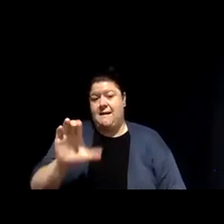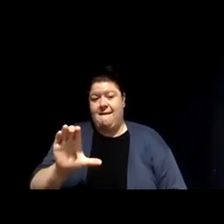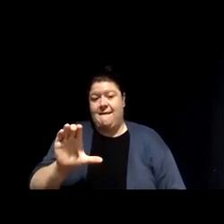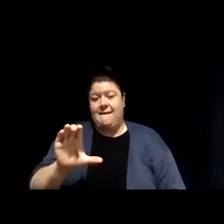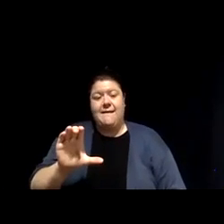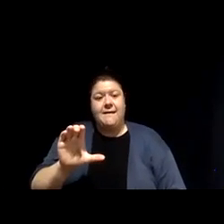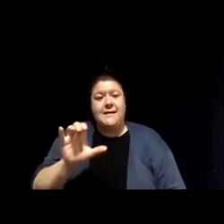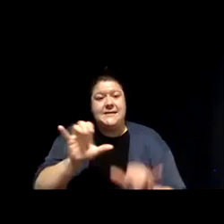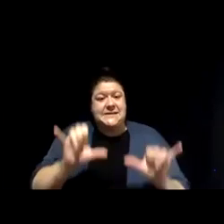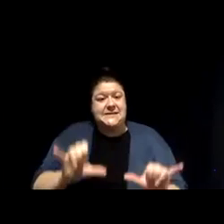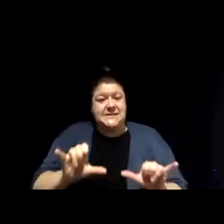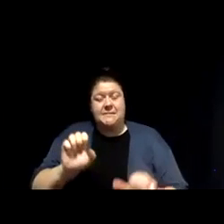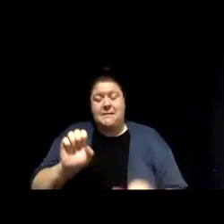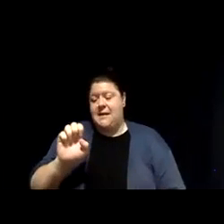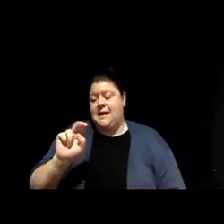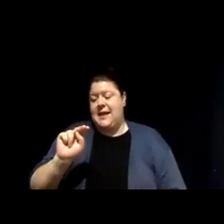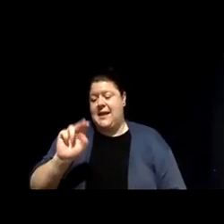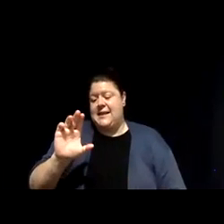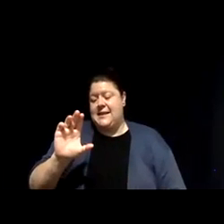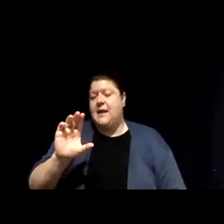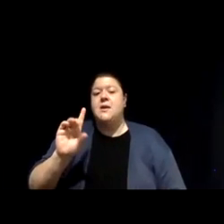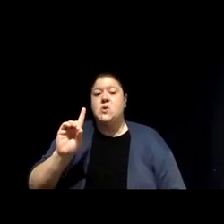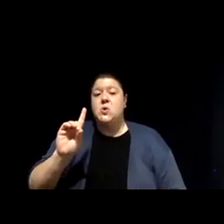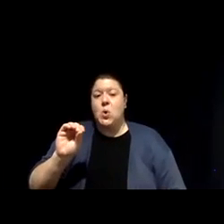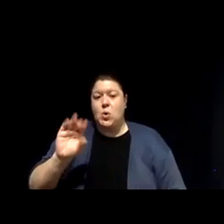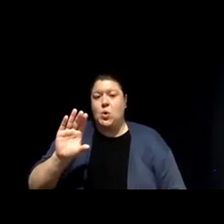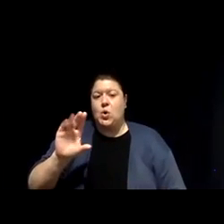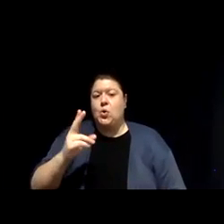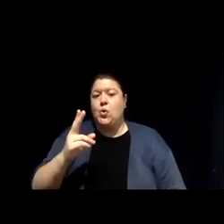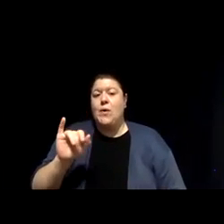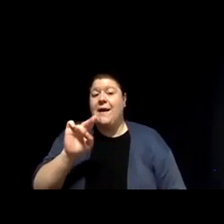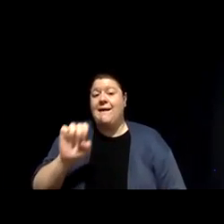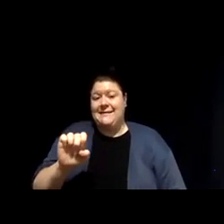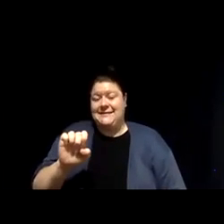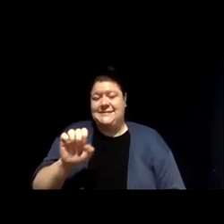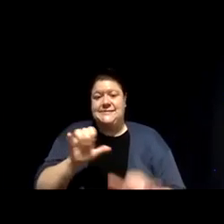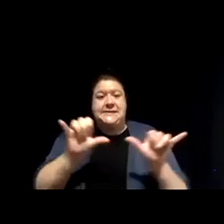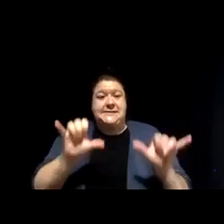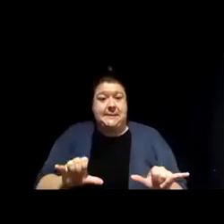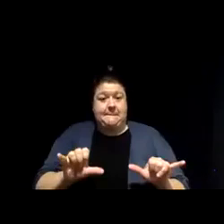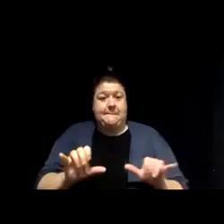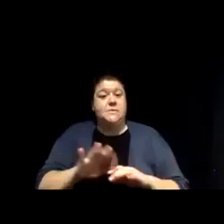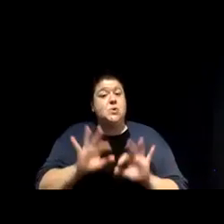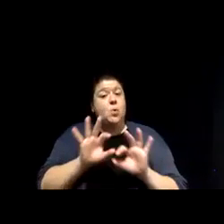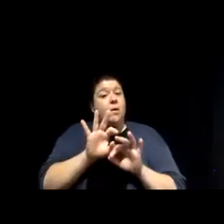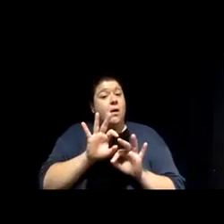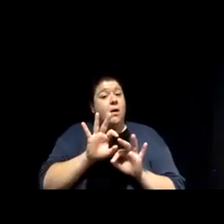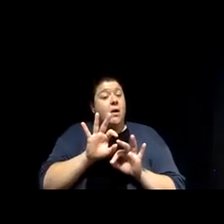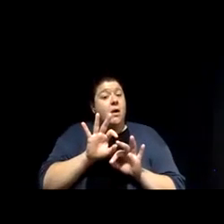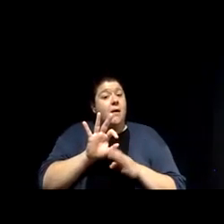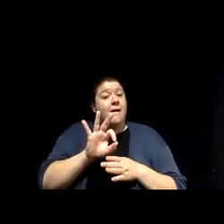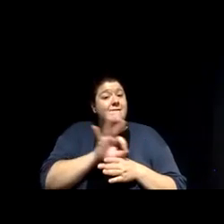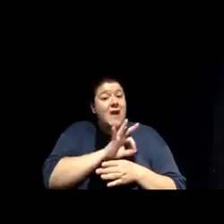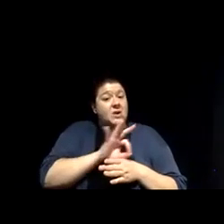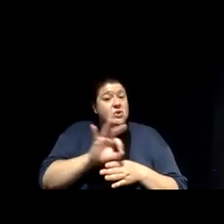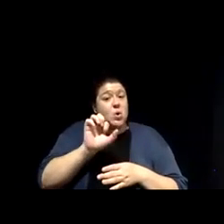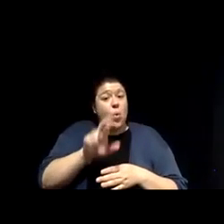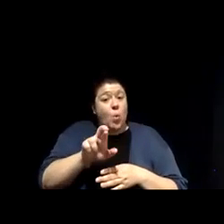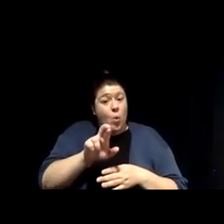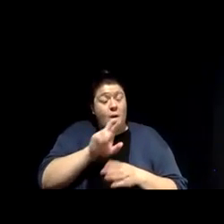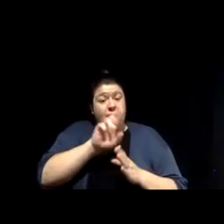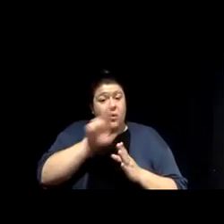So the lymphatic system, what is the function or the role of the lymphatic system? Who can tell